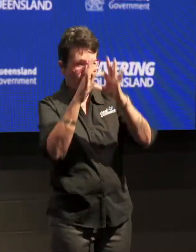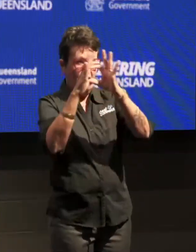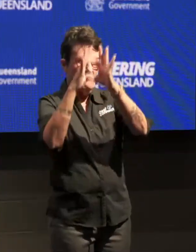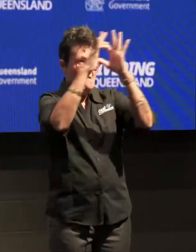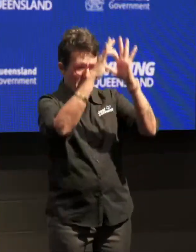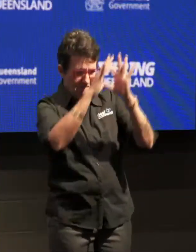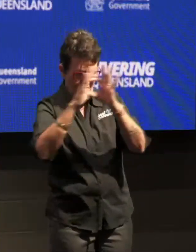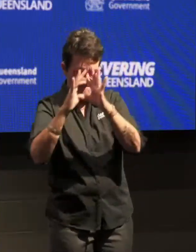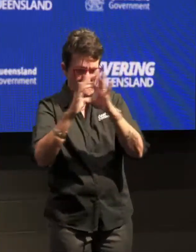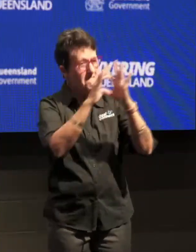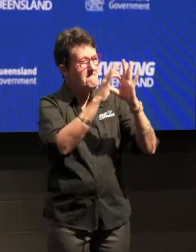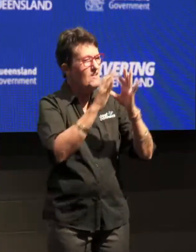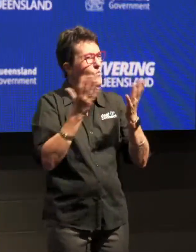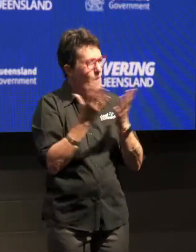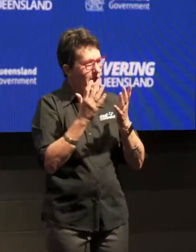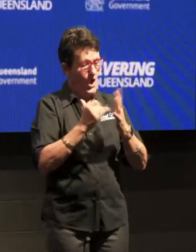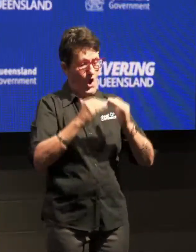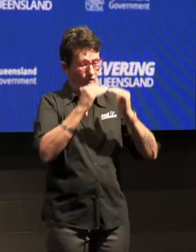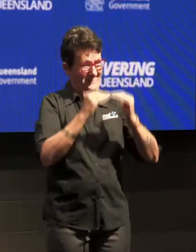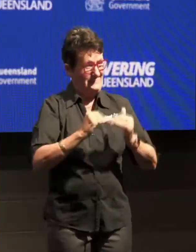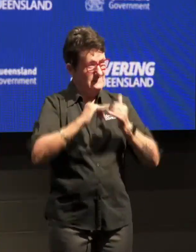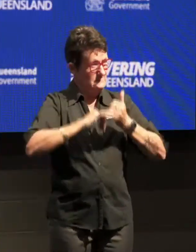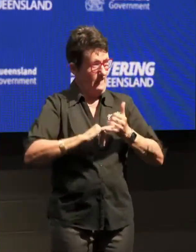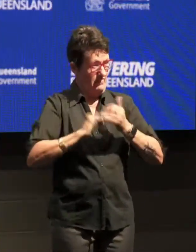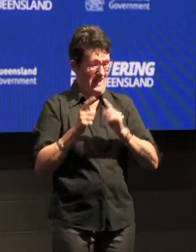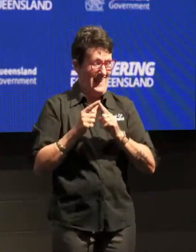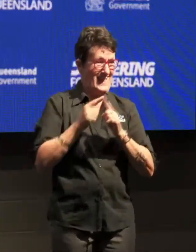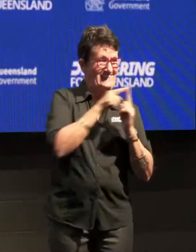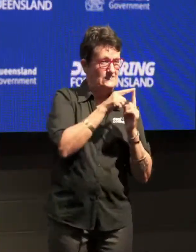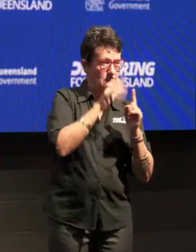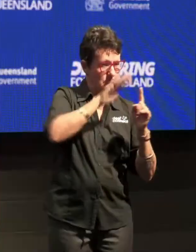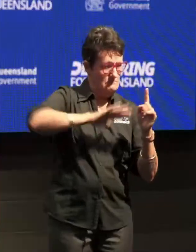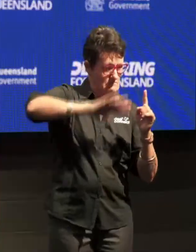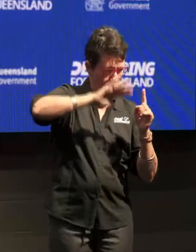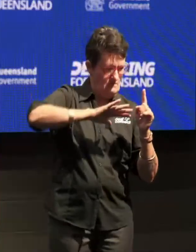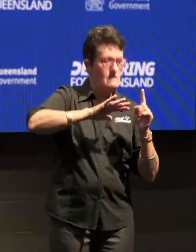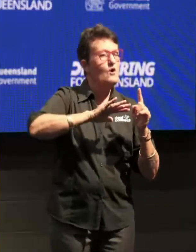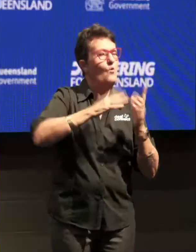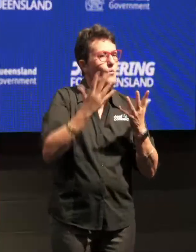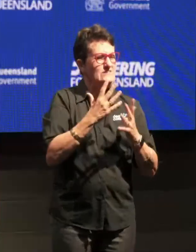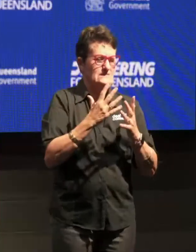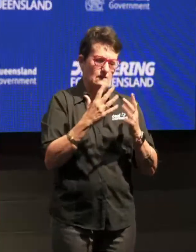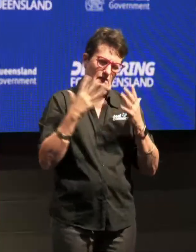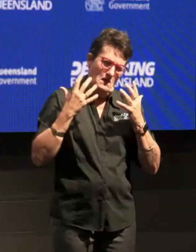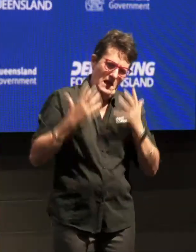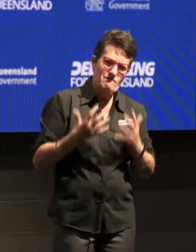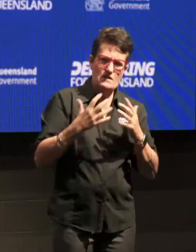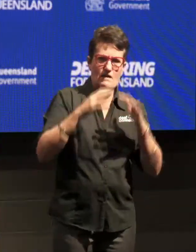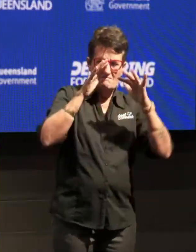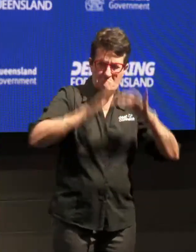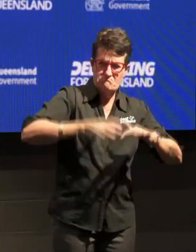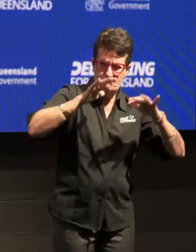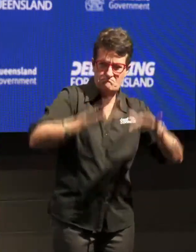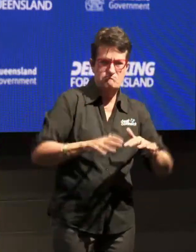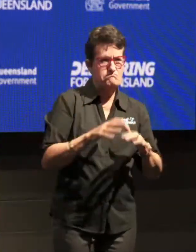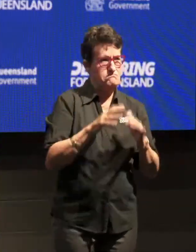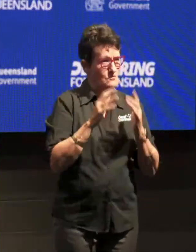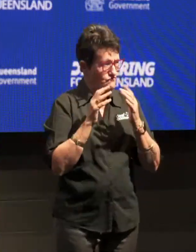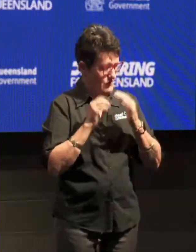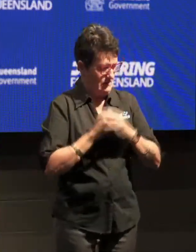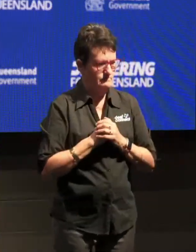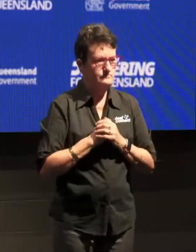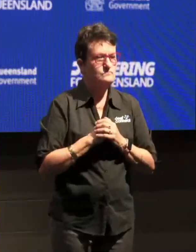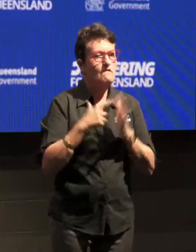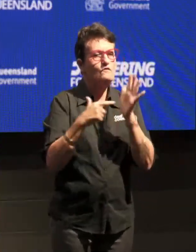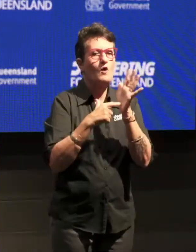again, it is on the southern and eastern sides of the low is where we're seeing those intense bands of rain. That warning stretches